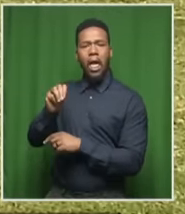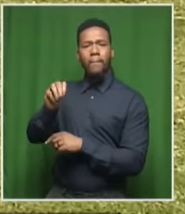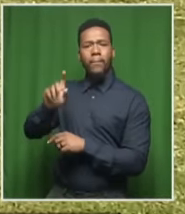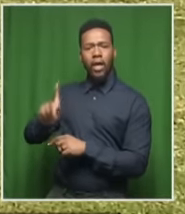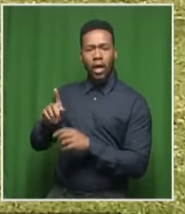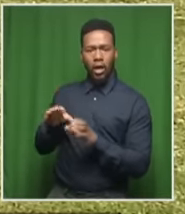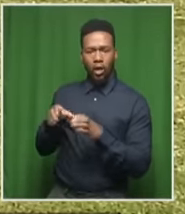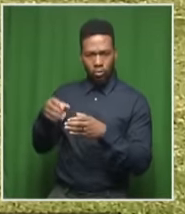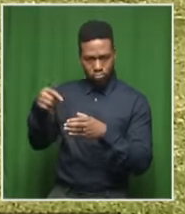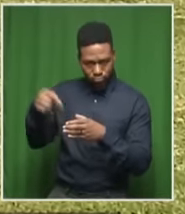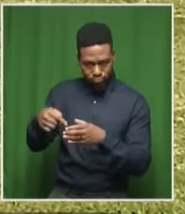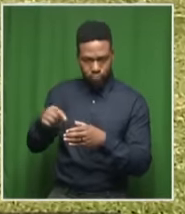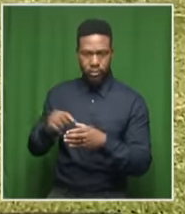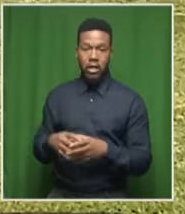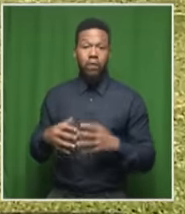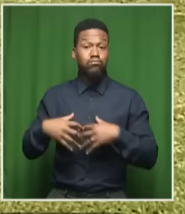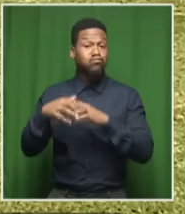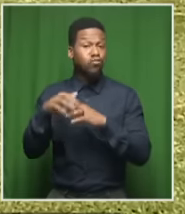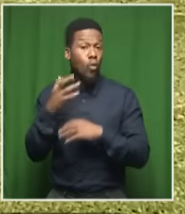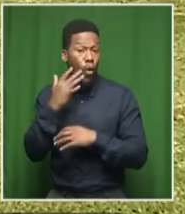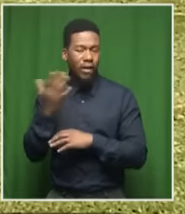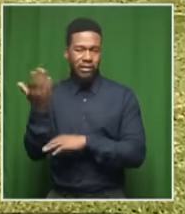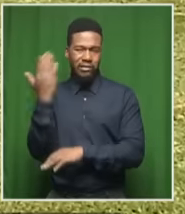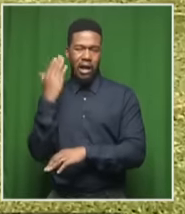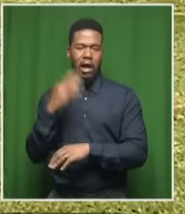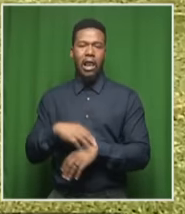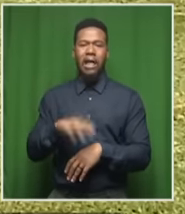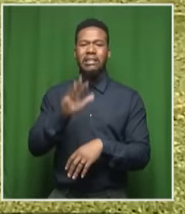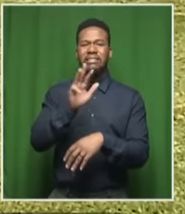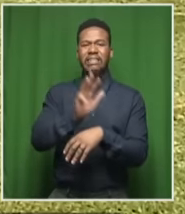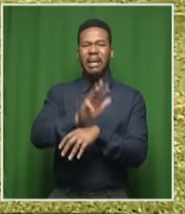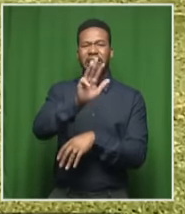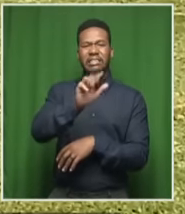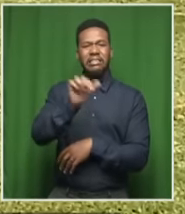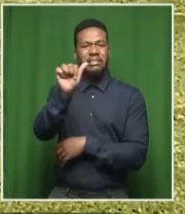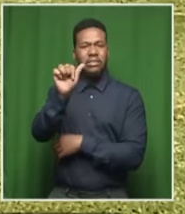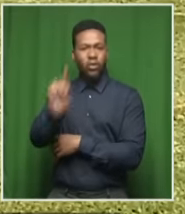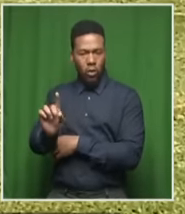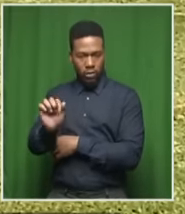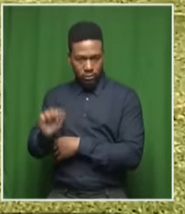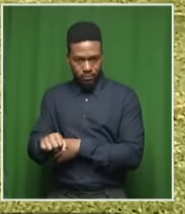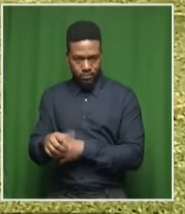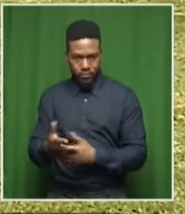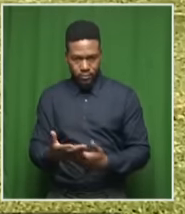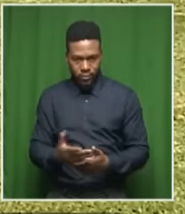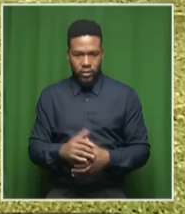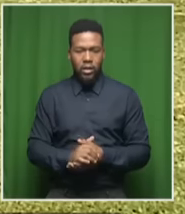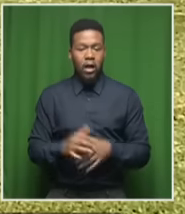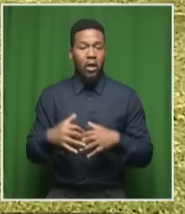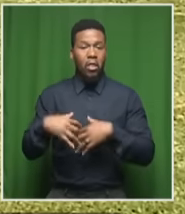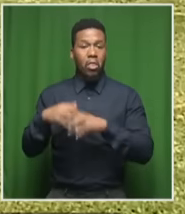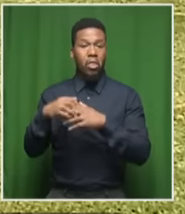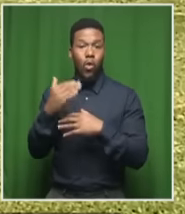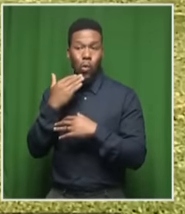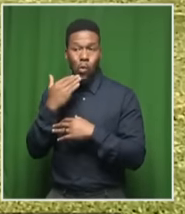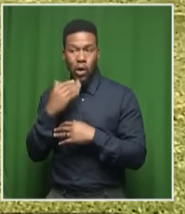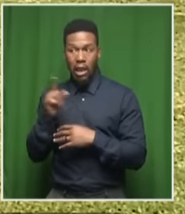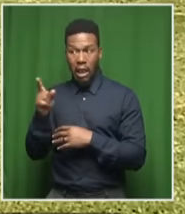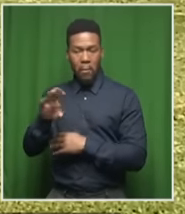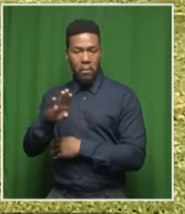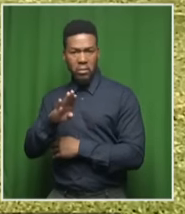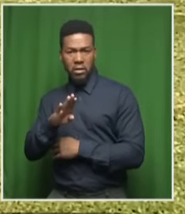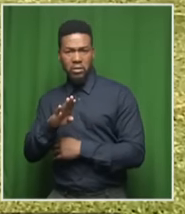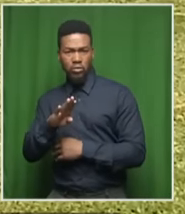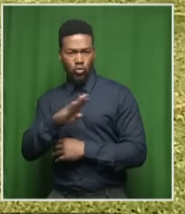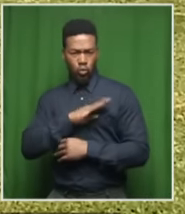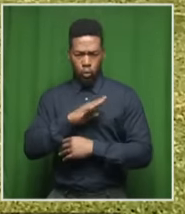was formed in 1961 against the backdrop of the violence that was meted out against the black population,